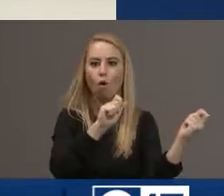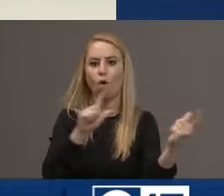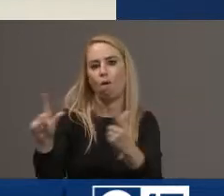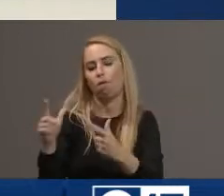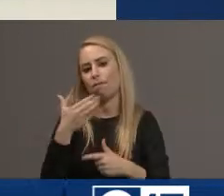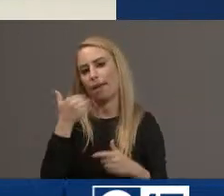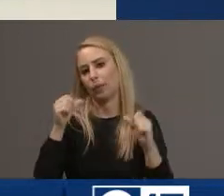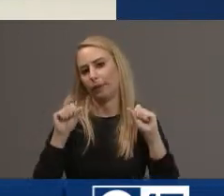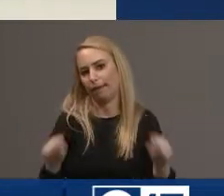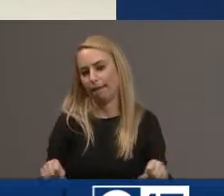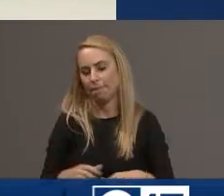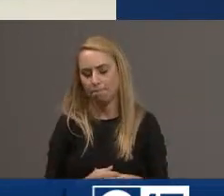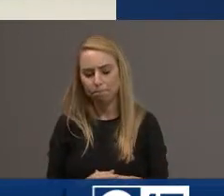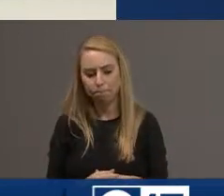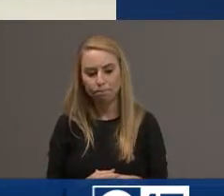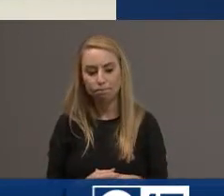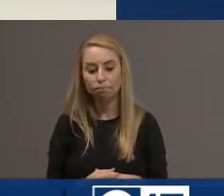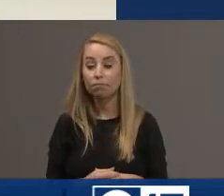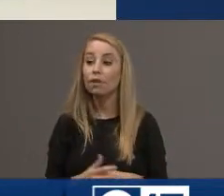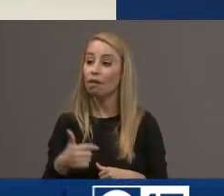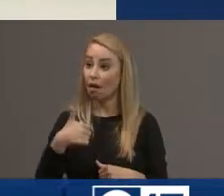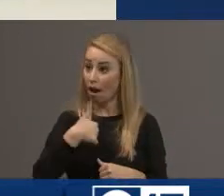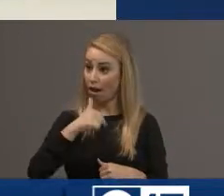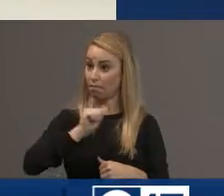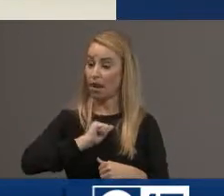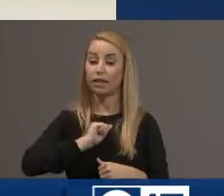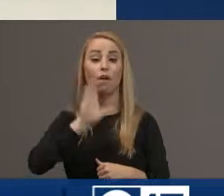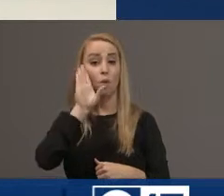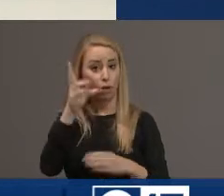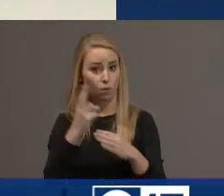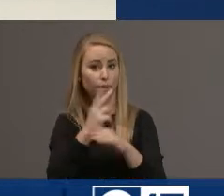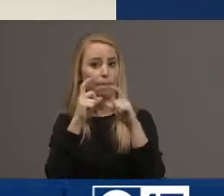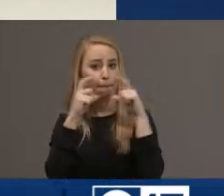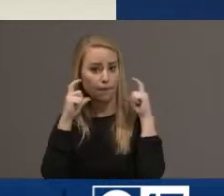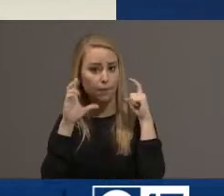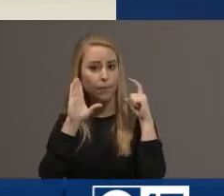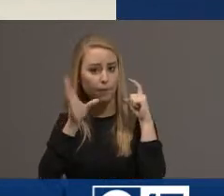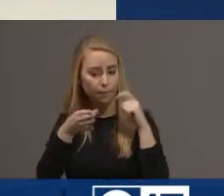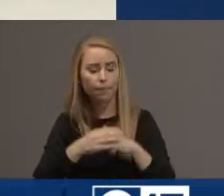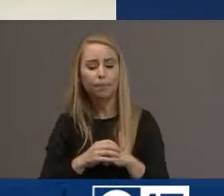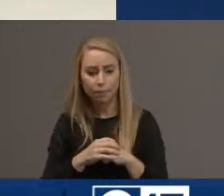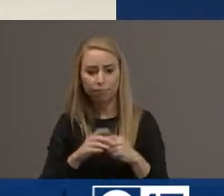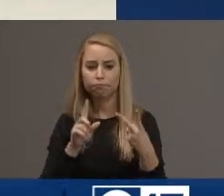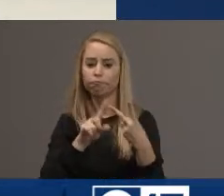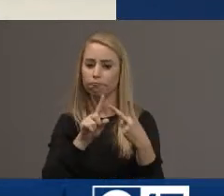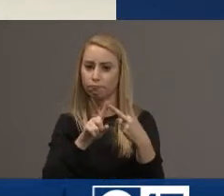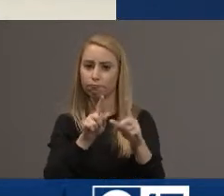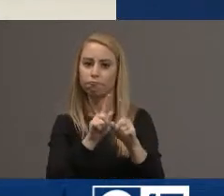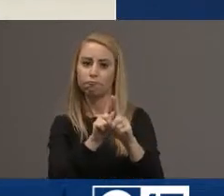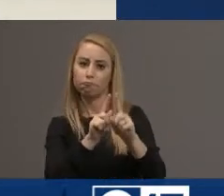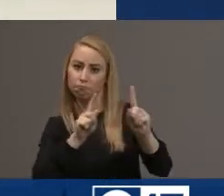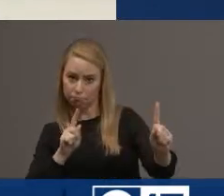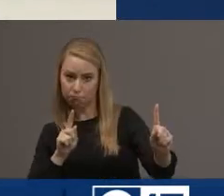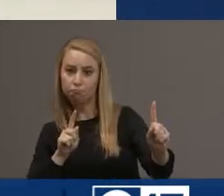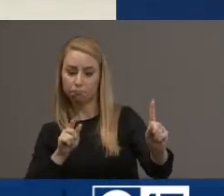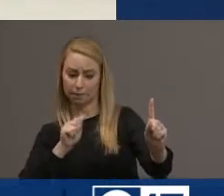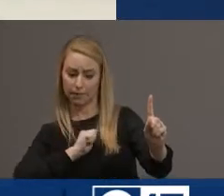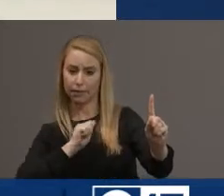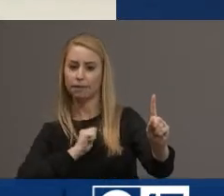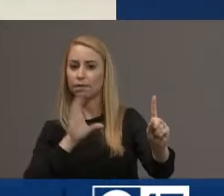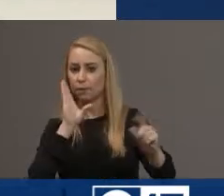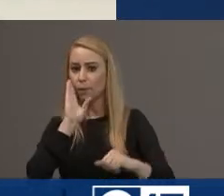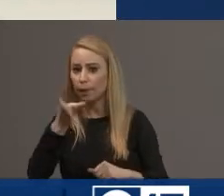can going forward. I'm going to continue to wear a mask. I'm going to continue to socially and